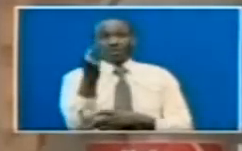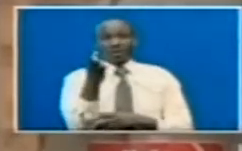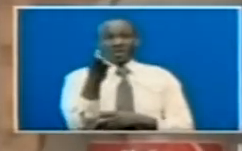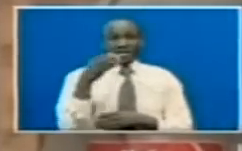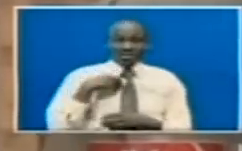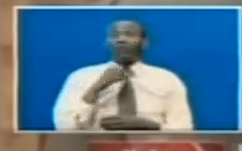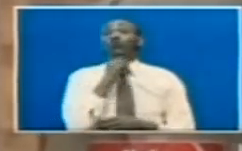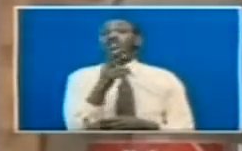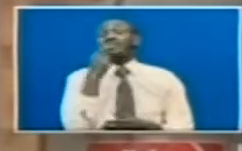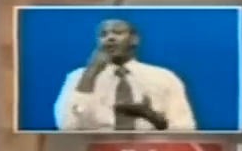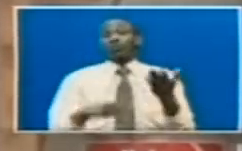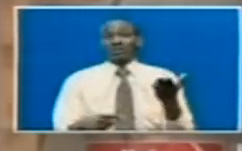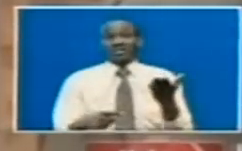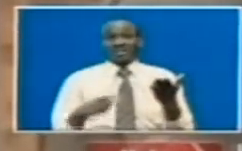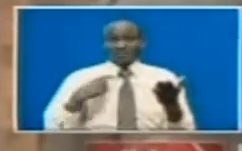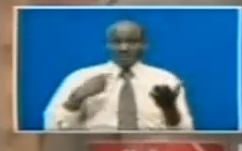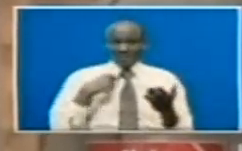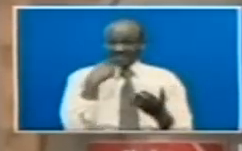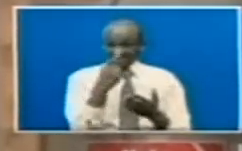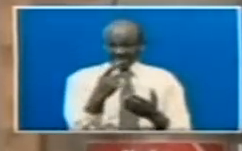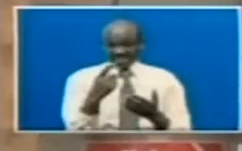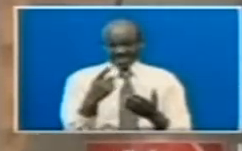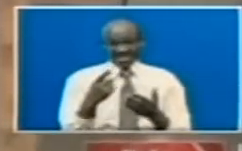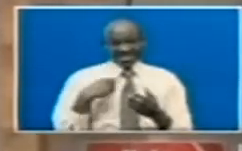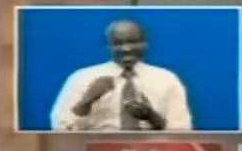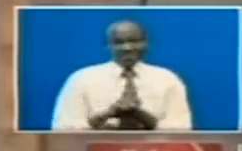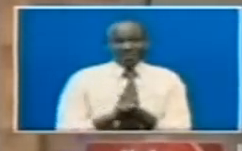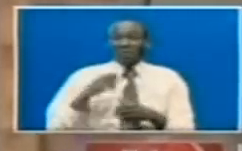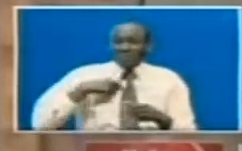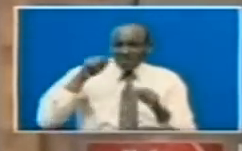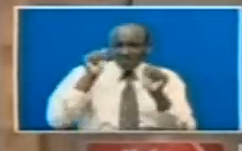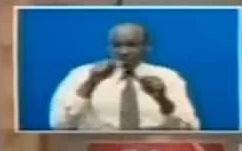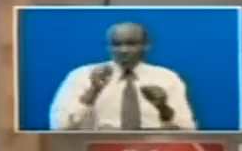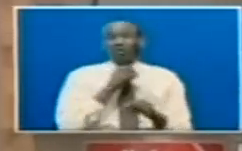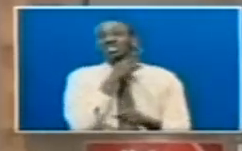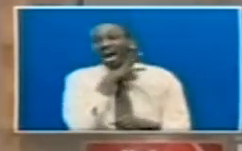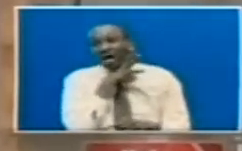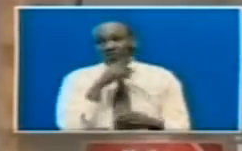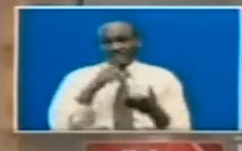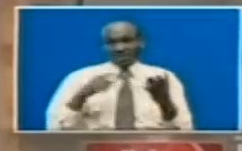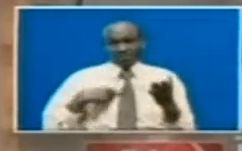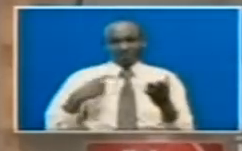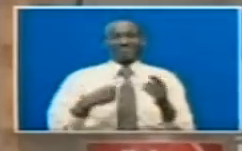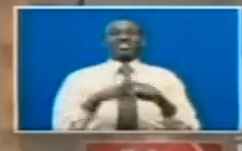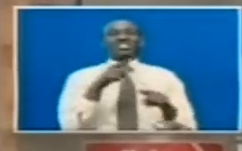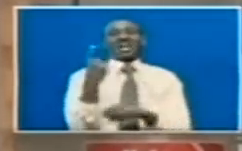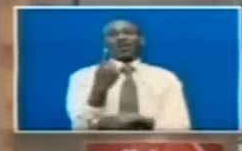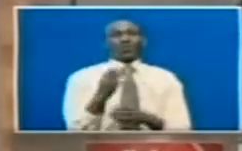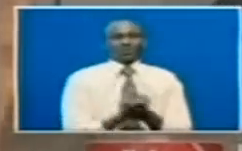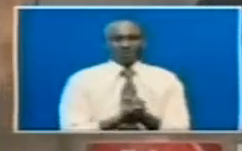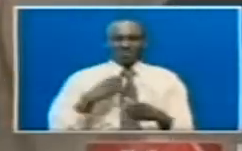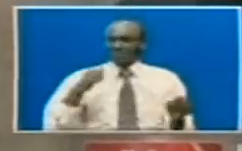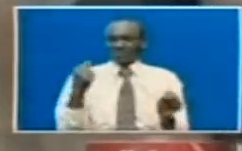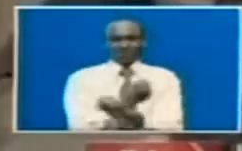Mugambo araugate ngokweo ni nguru ndingihota gukugate mathinjirwo marie